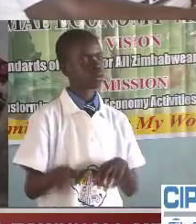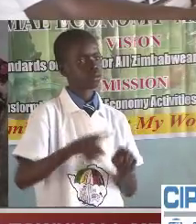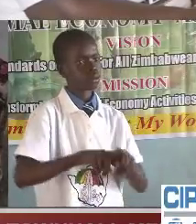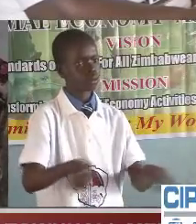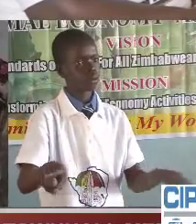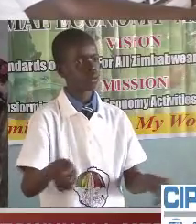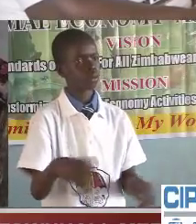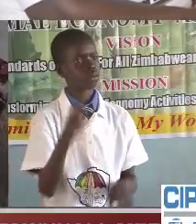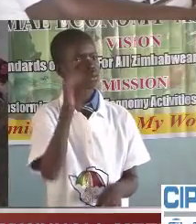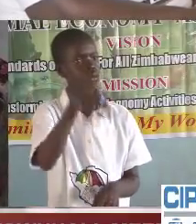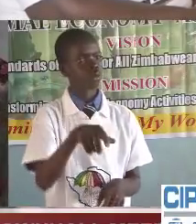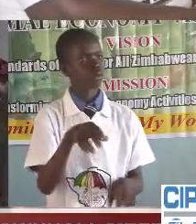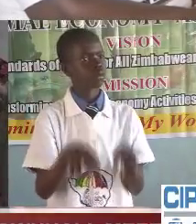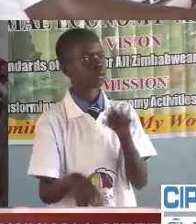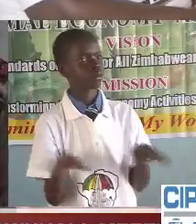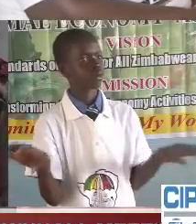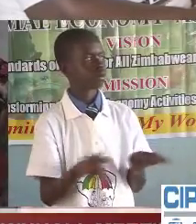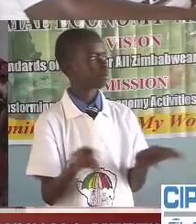different jobs?